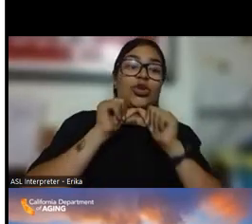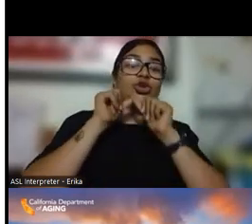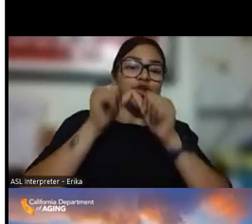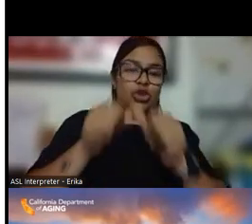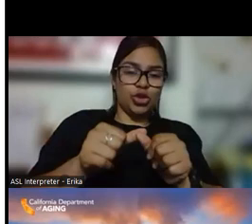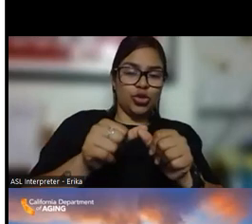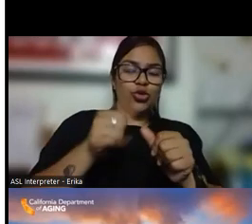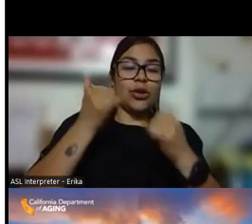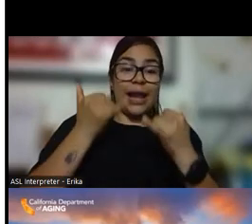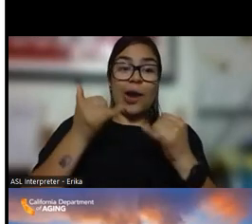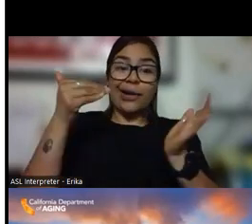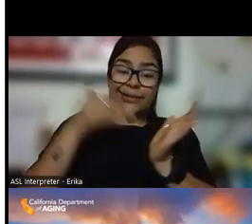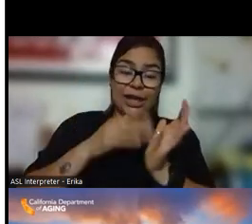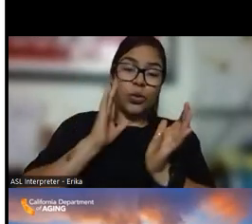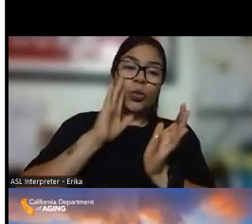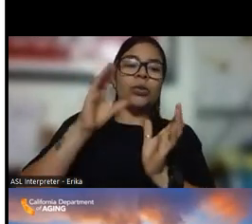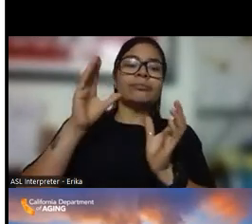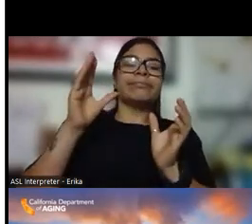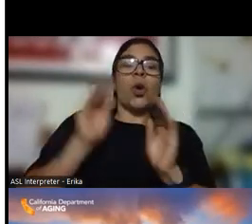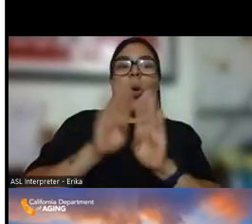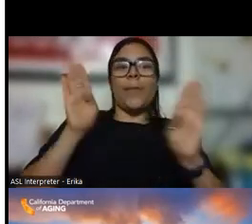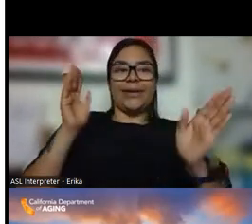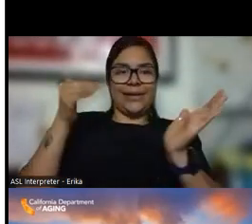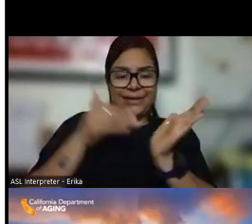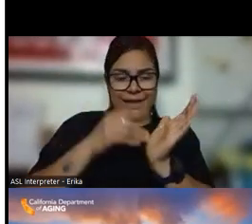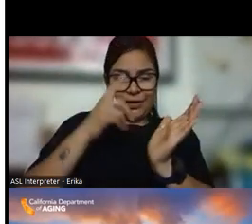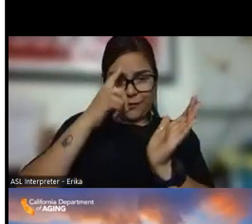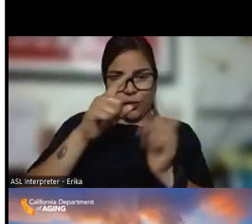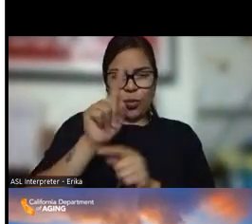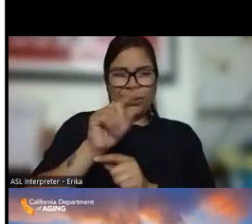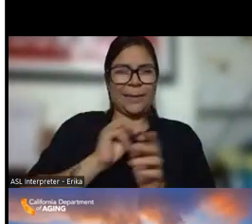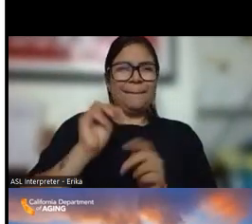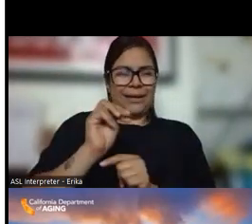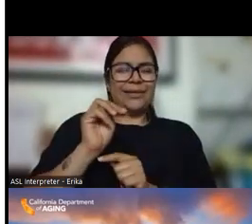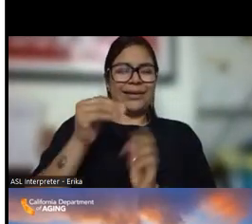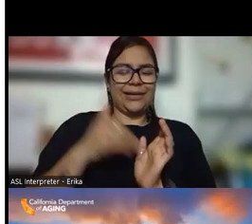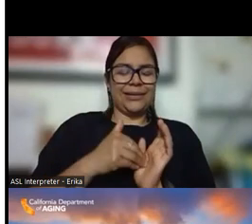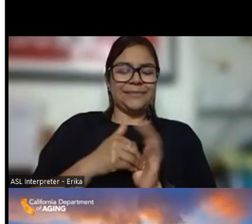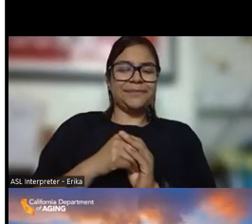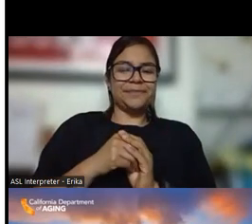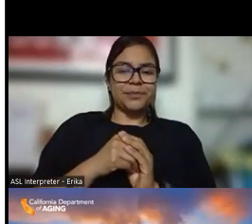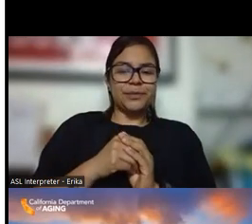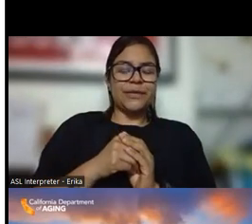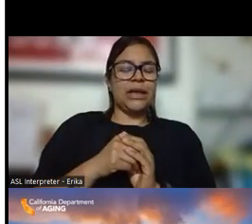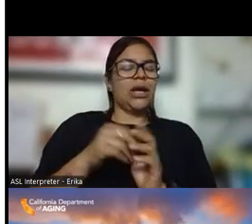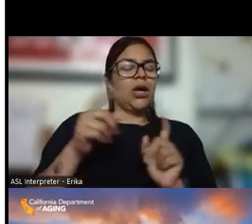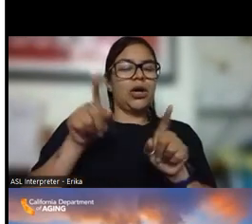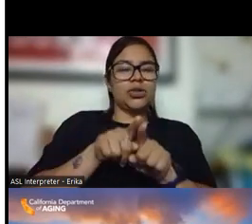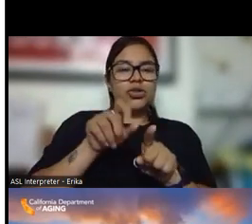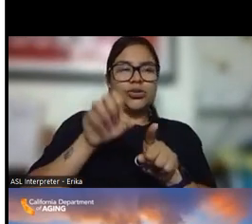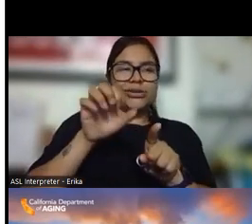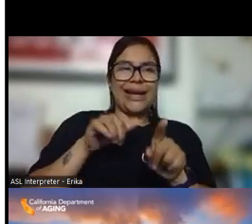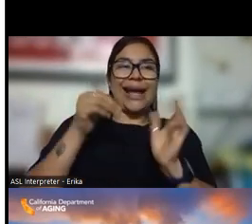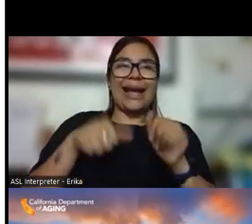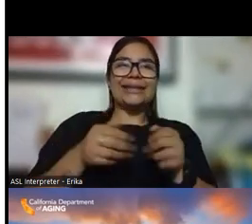opening up a new RFA for about $1 million is what we have left to fund. All applicants can ask for up to